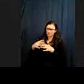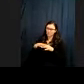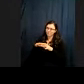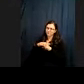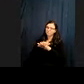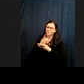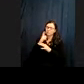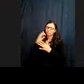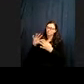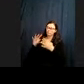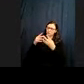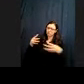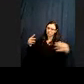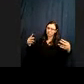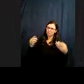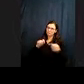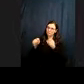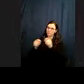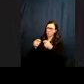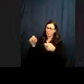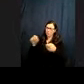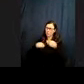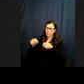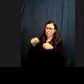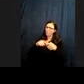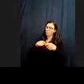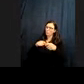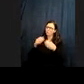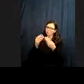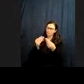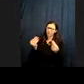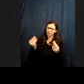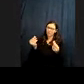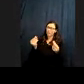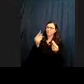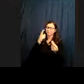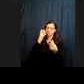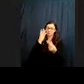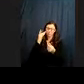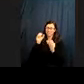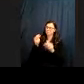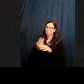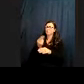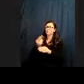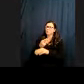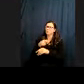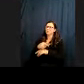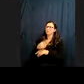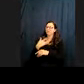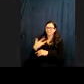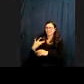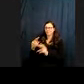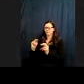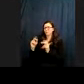its fold and fray, because it is so useful, this useless grace